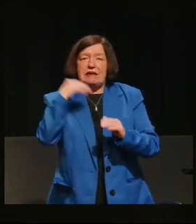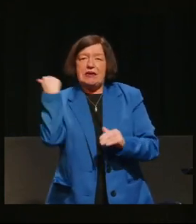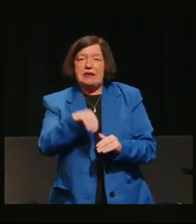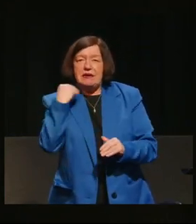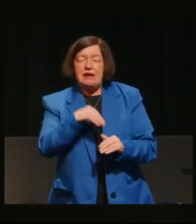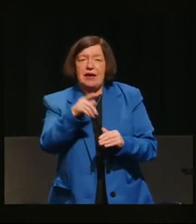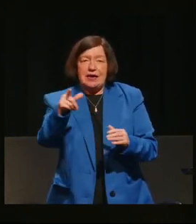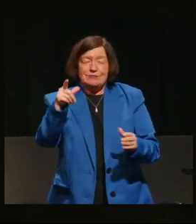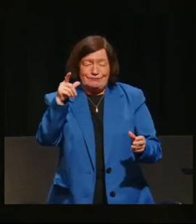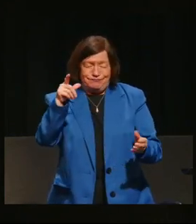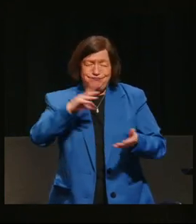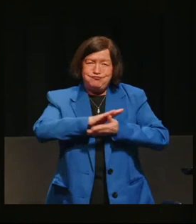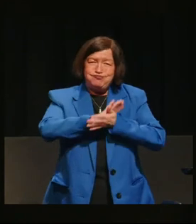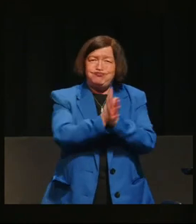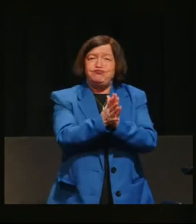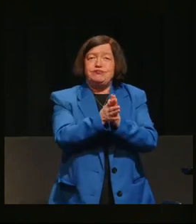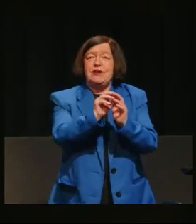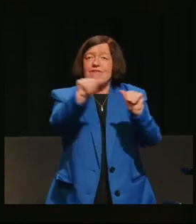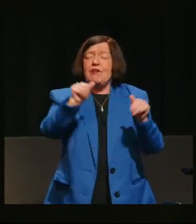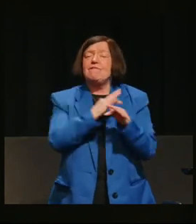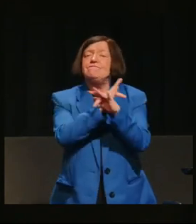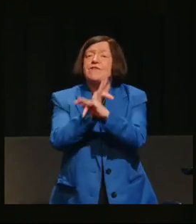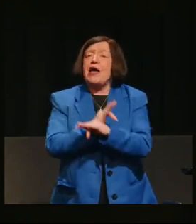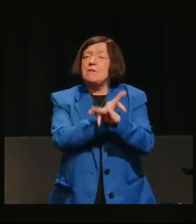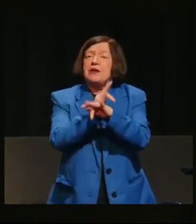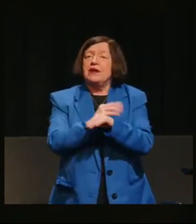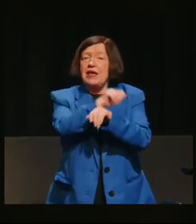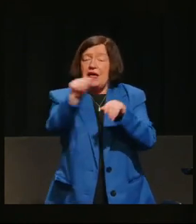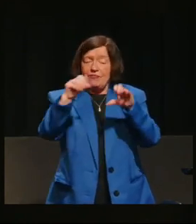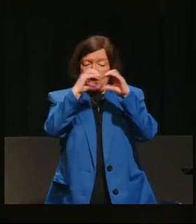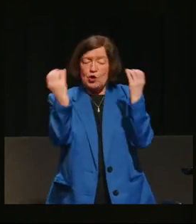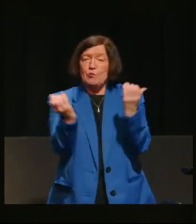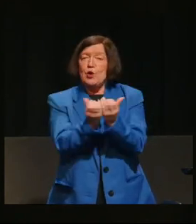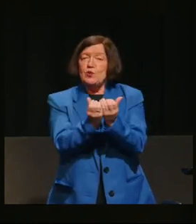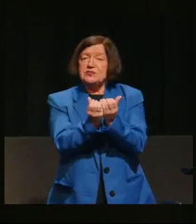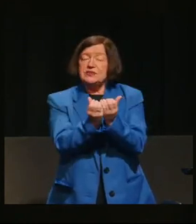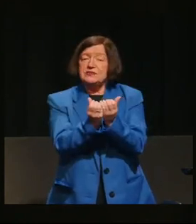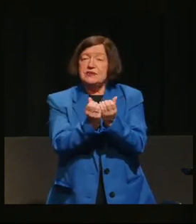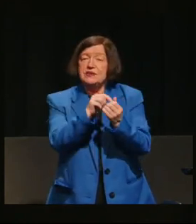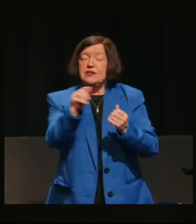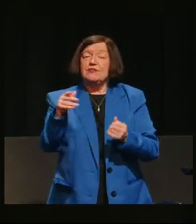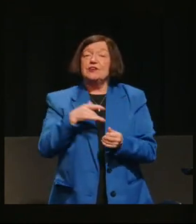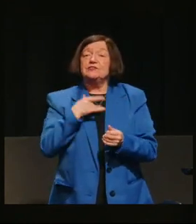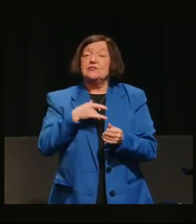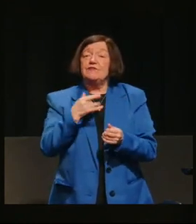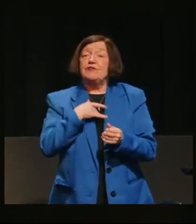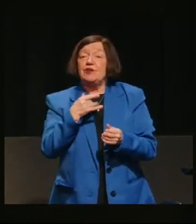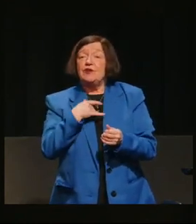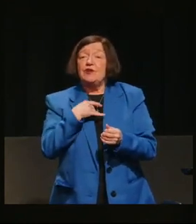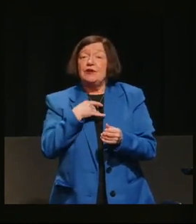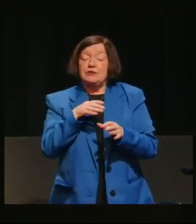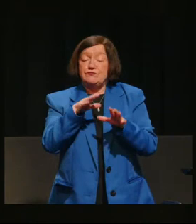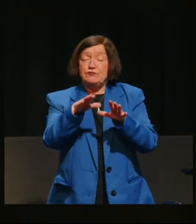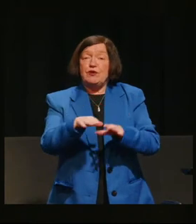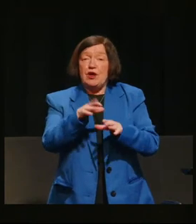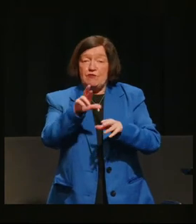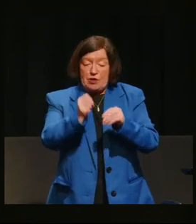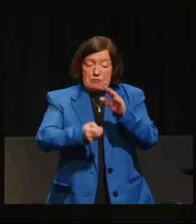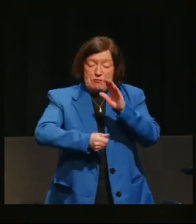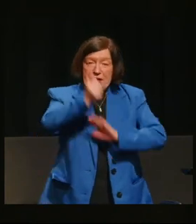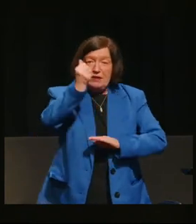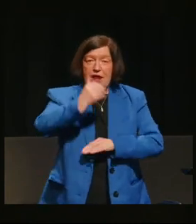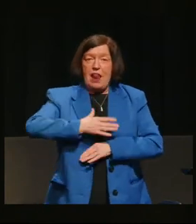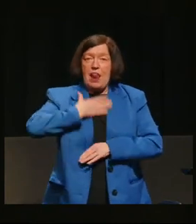and decimation of their families and their communities, the survivors gradually rebuilt their